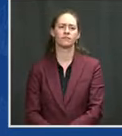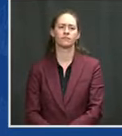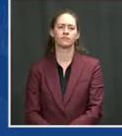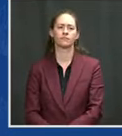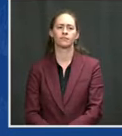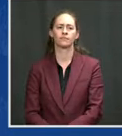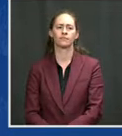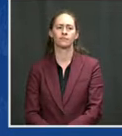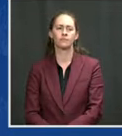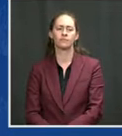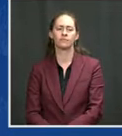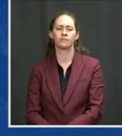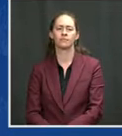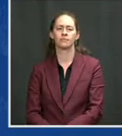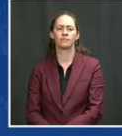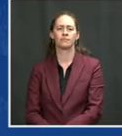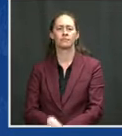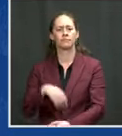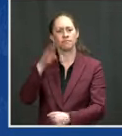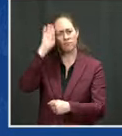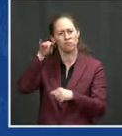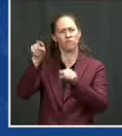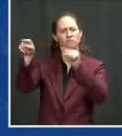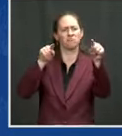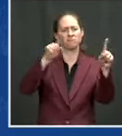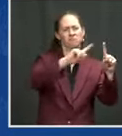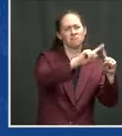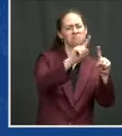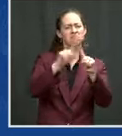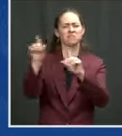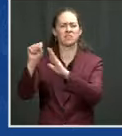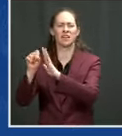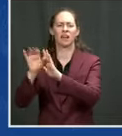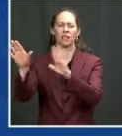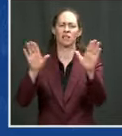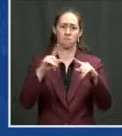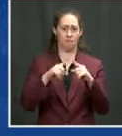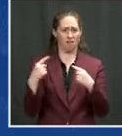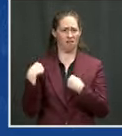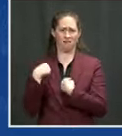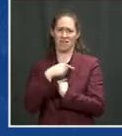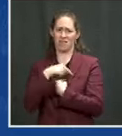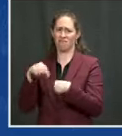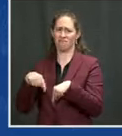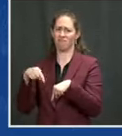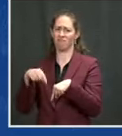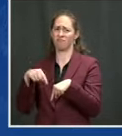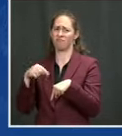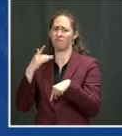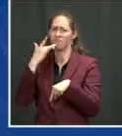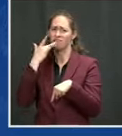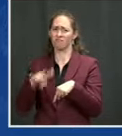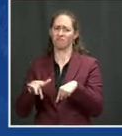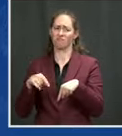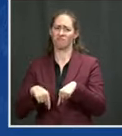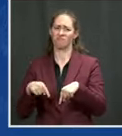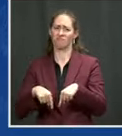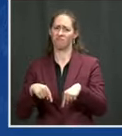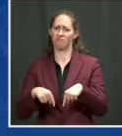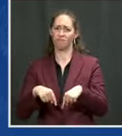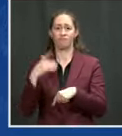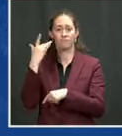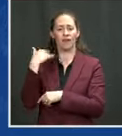we had some built-in advantages. One is we had trusted third-party validators like the Mayo Clinic to be able to validate some of this data. But we also have a